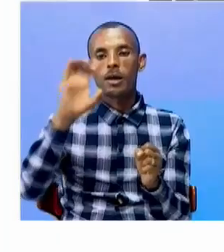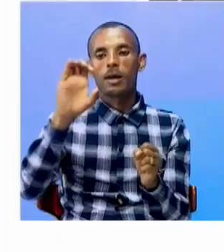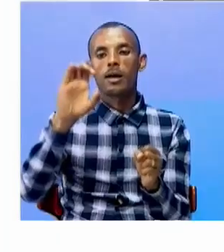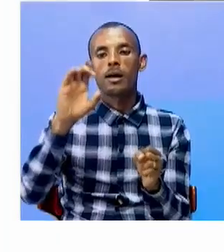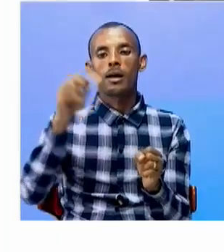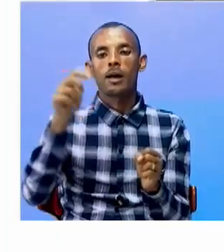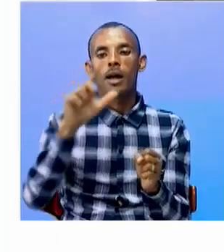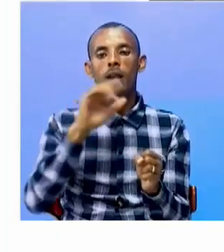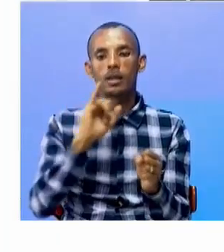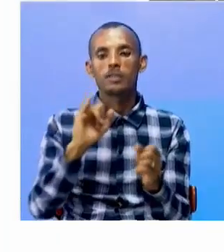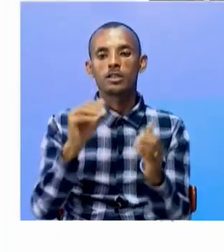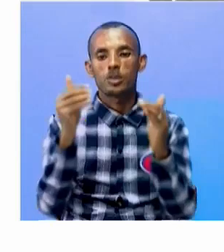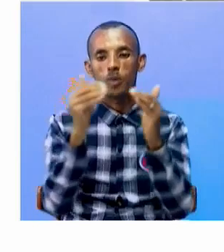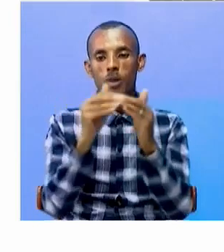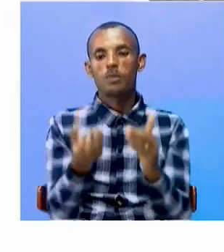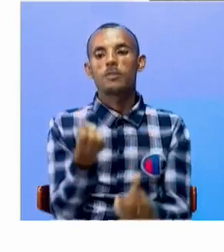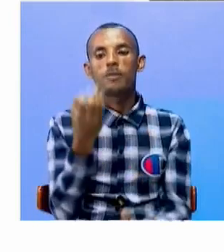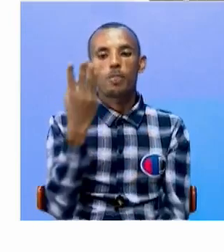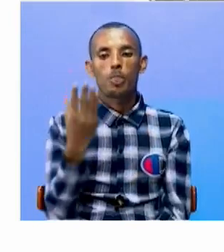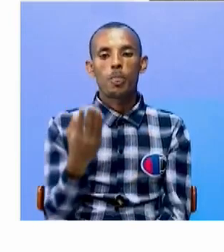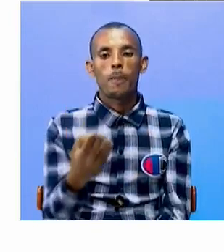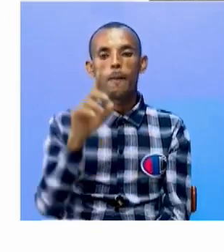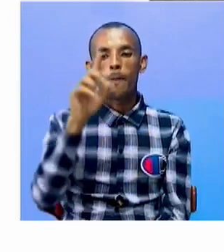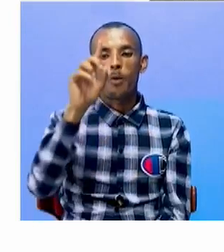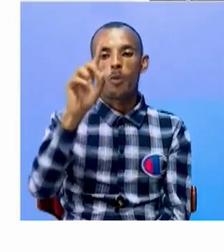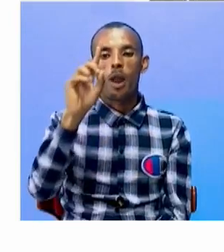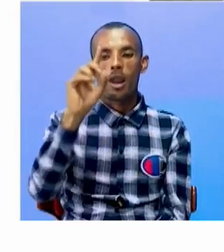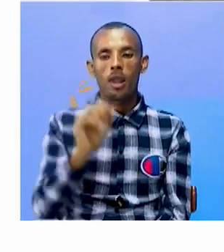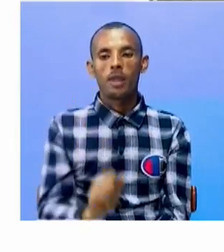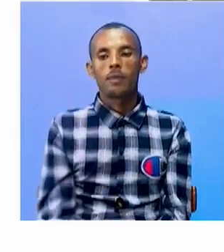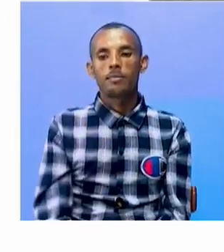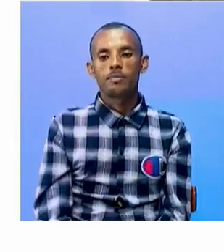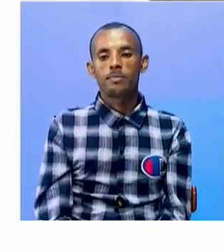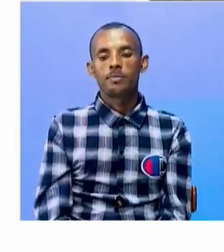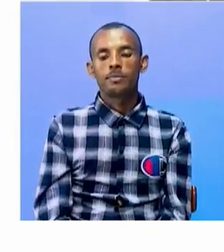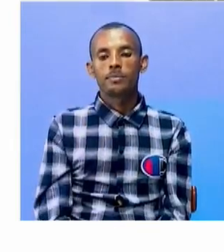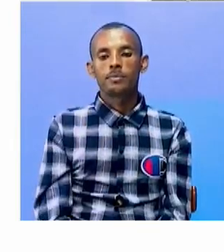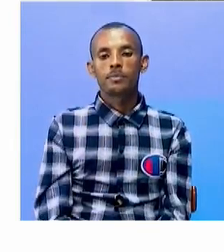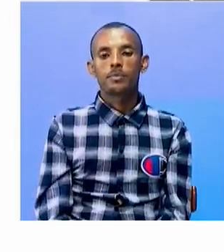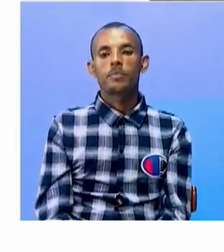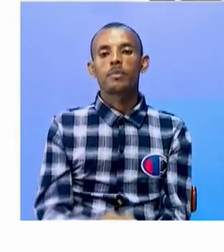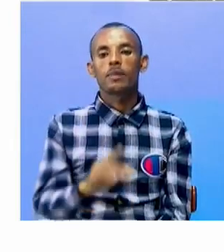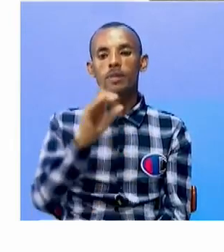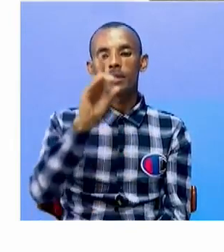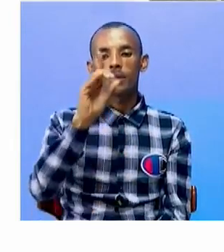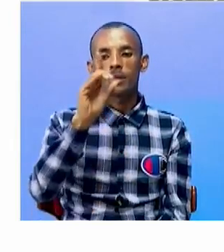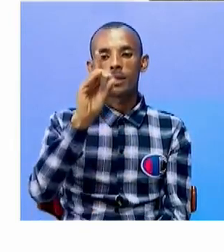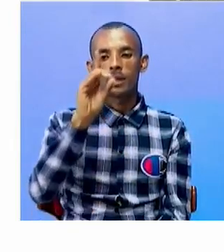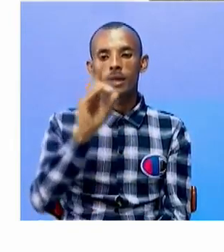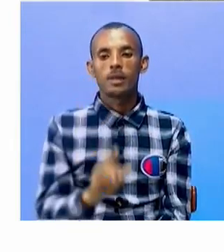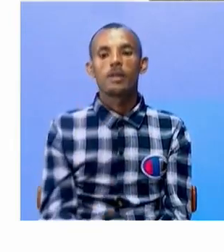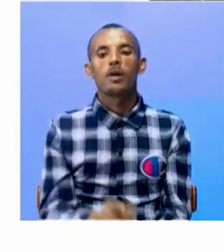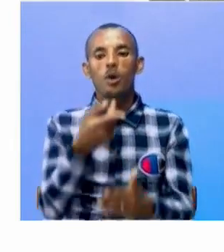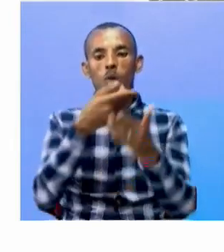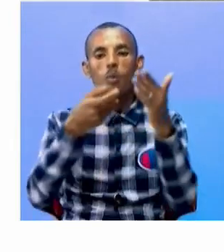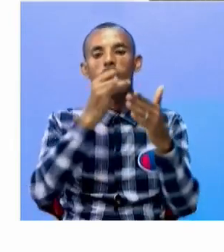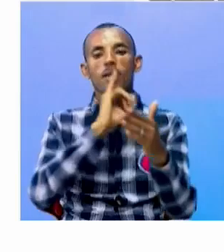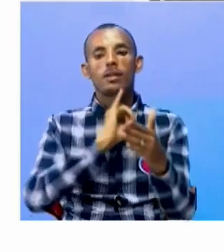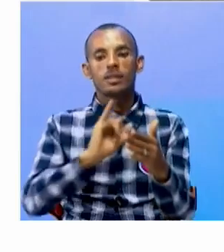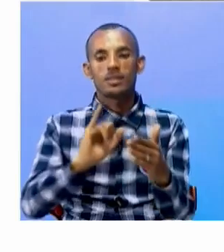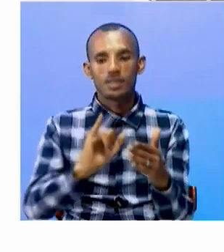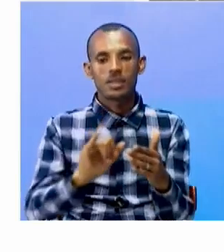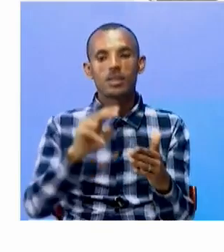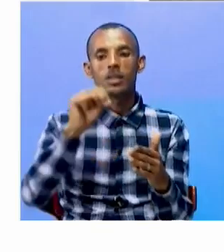is the numerical factor is 1. How about this one? What is the